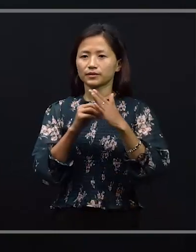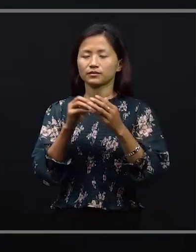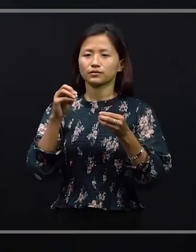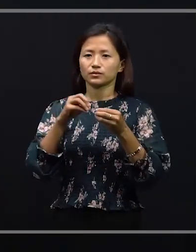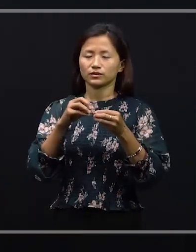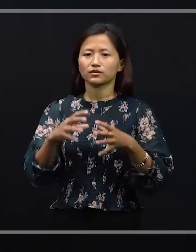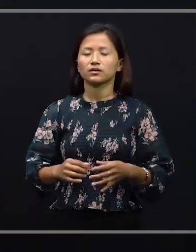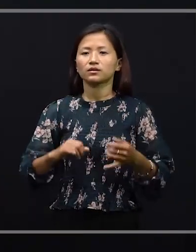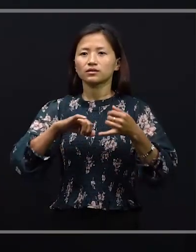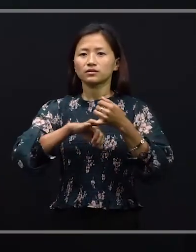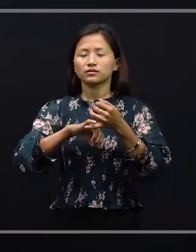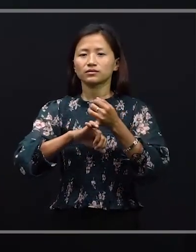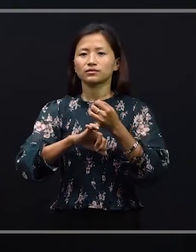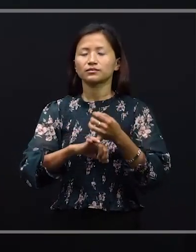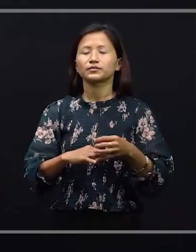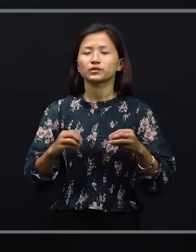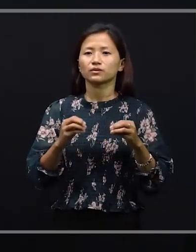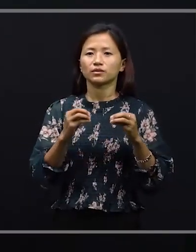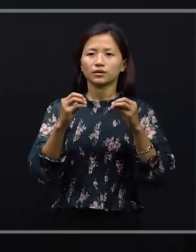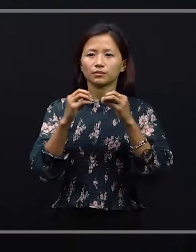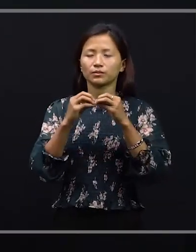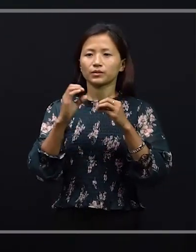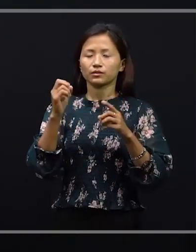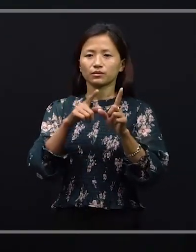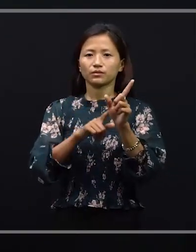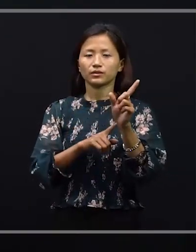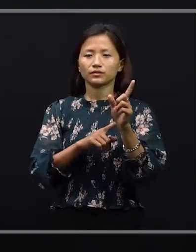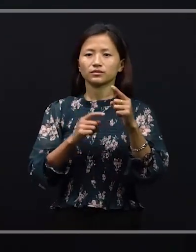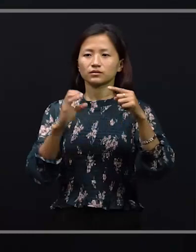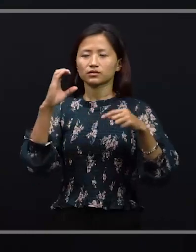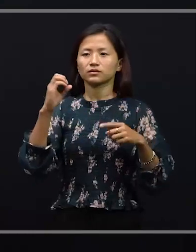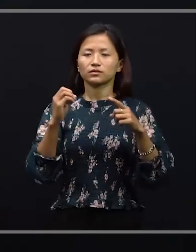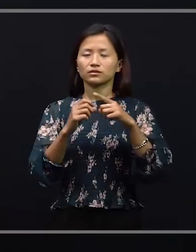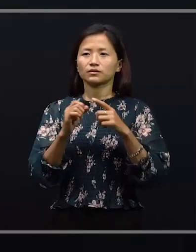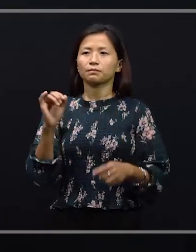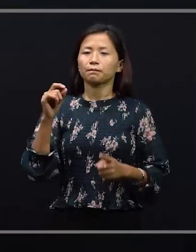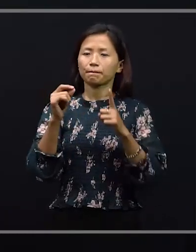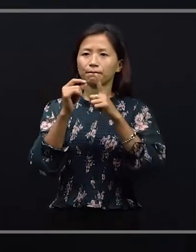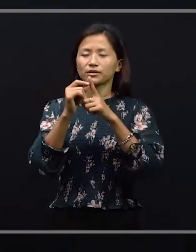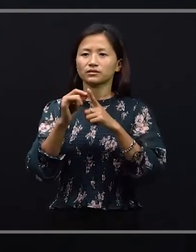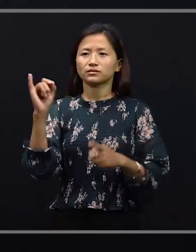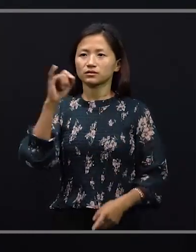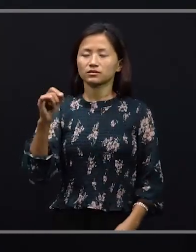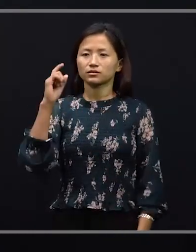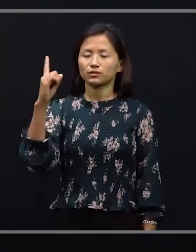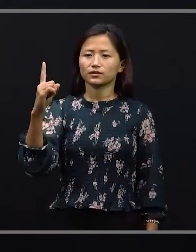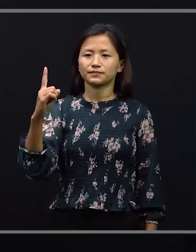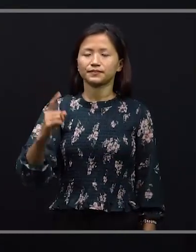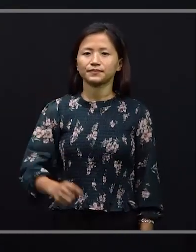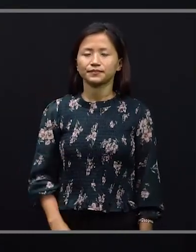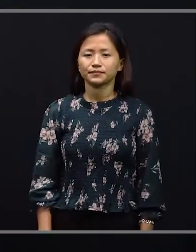with this Swadeshi and boycott movement, which is in your page 61. Okay, Swadeshi and boycott